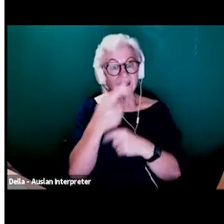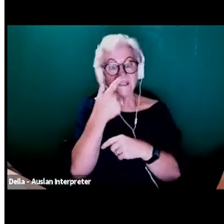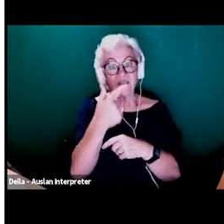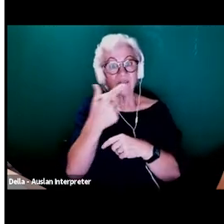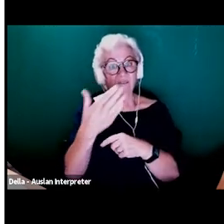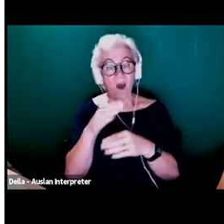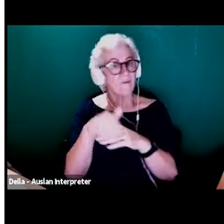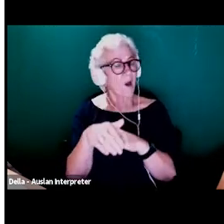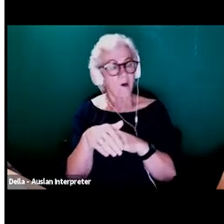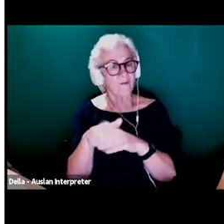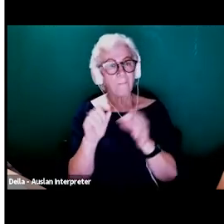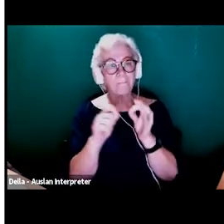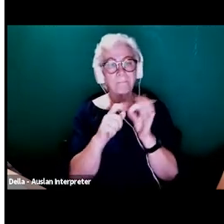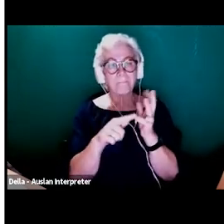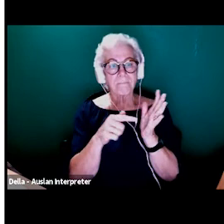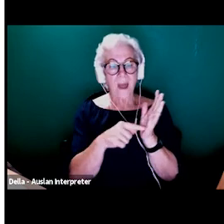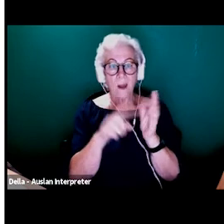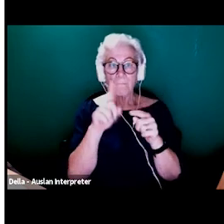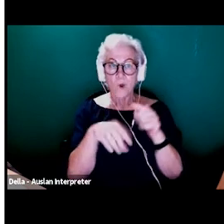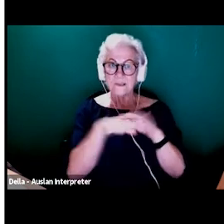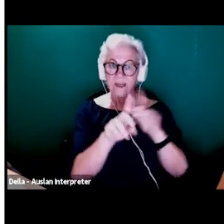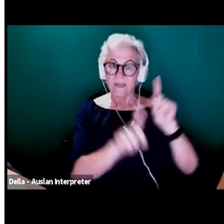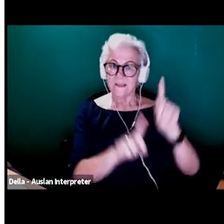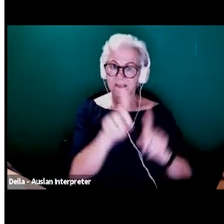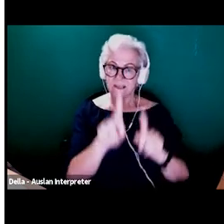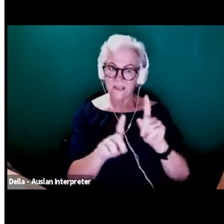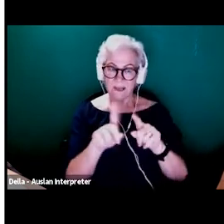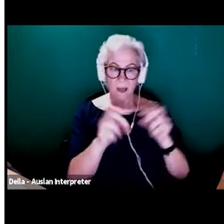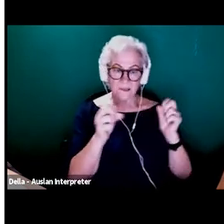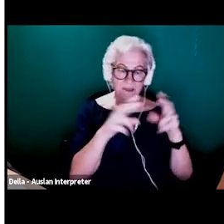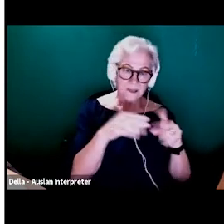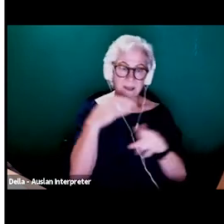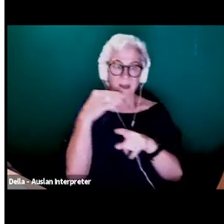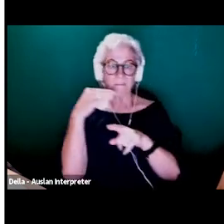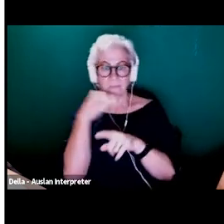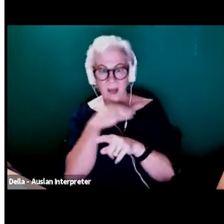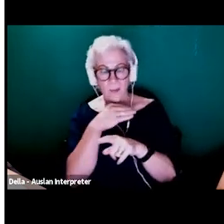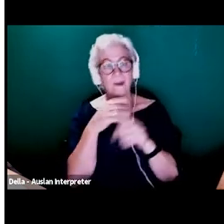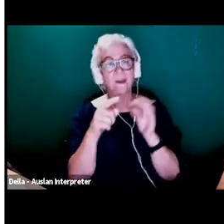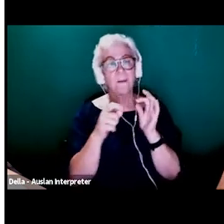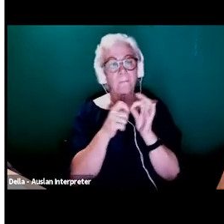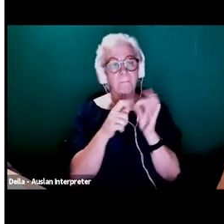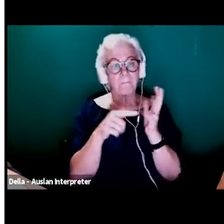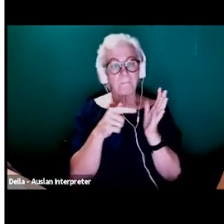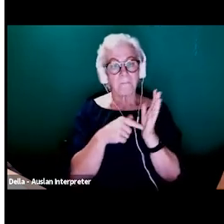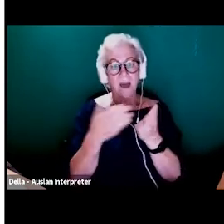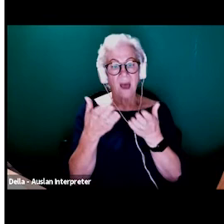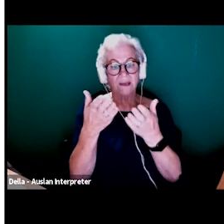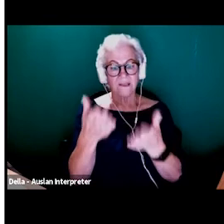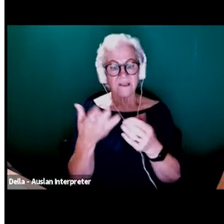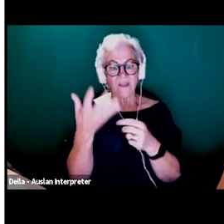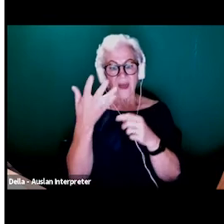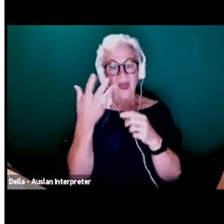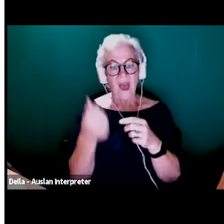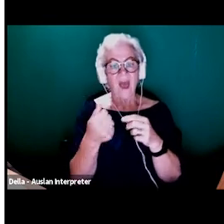majority resided in a major city, and approximately half were dispensed an opioid as a concessional beneficiary, which is a marker